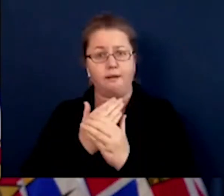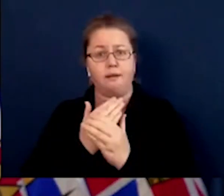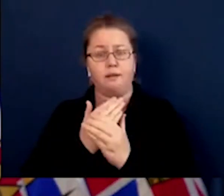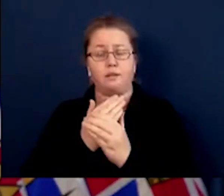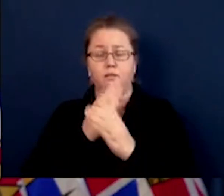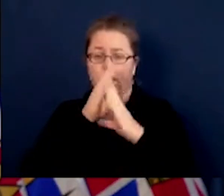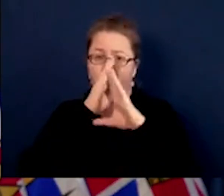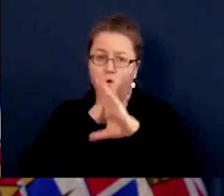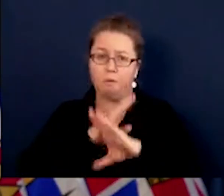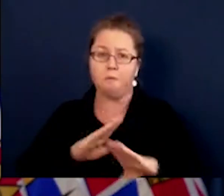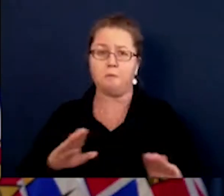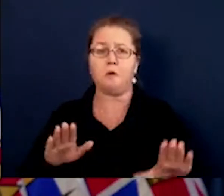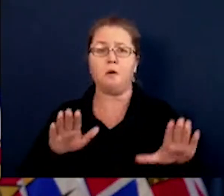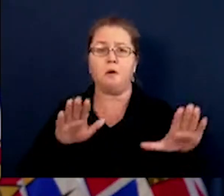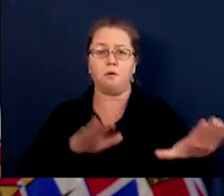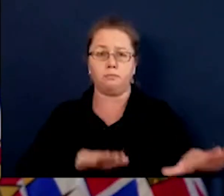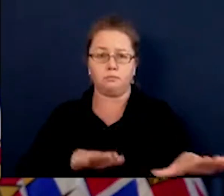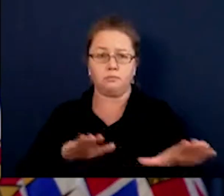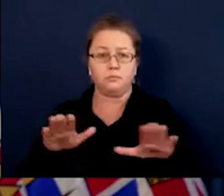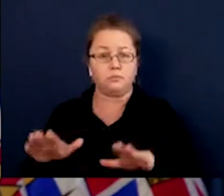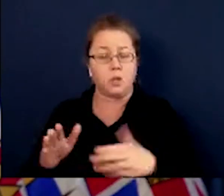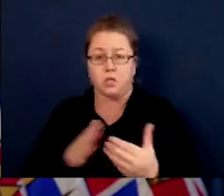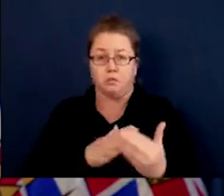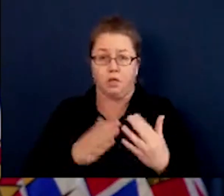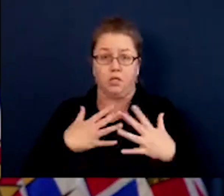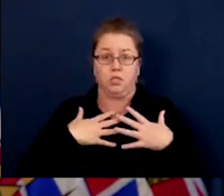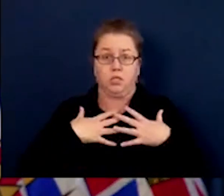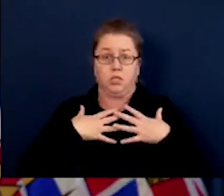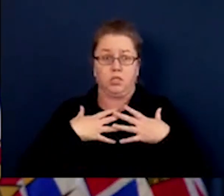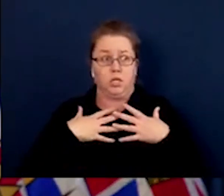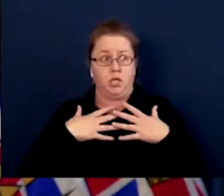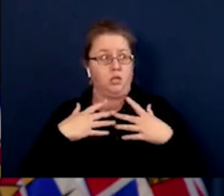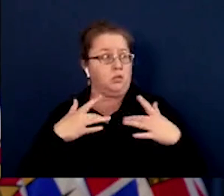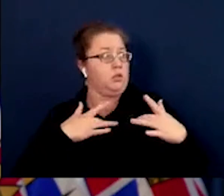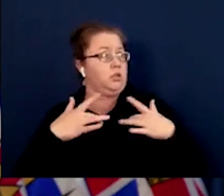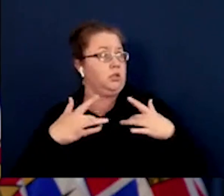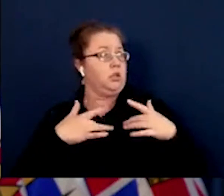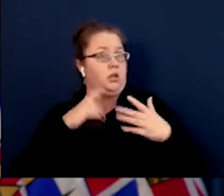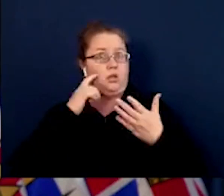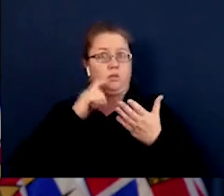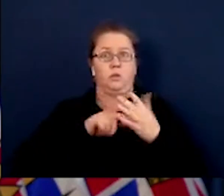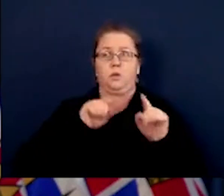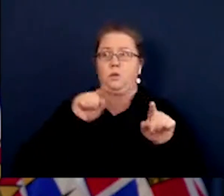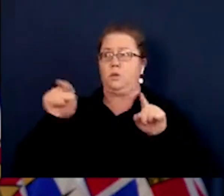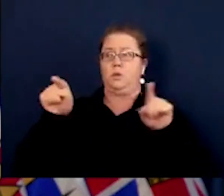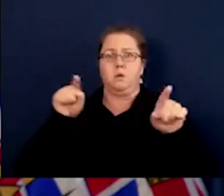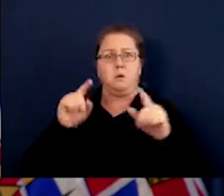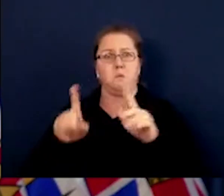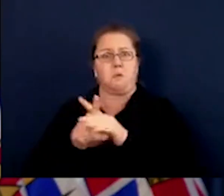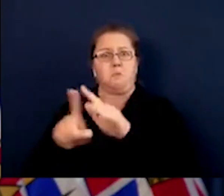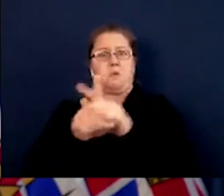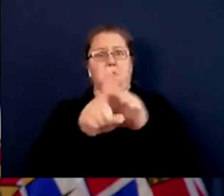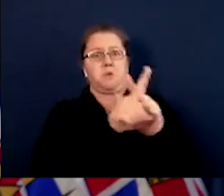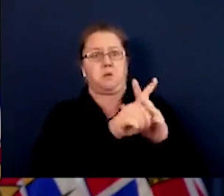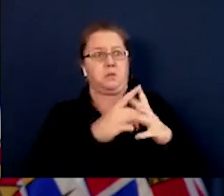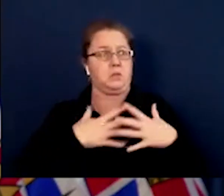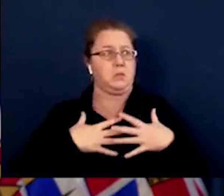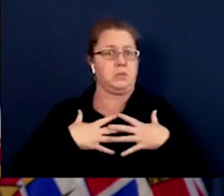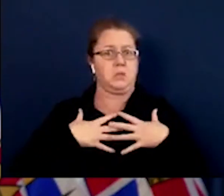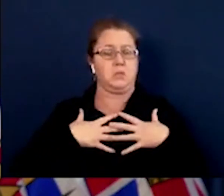other, remaining calm even though we may have concerns about what is happening around this virus